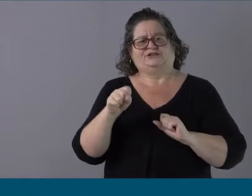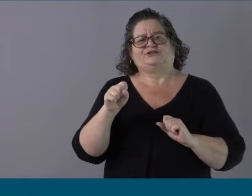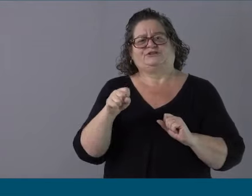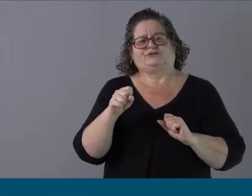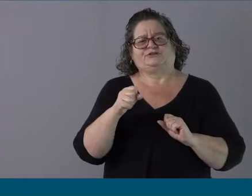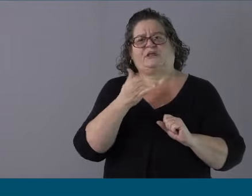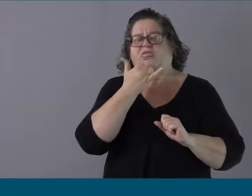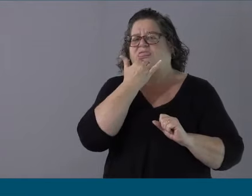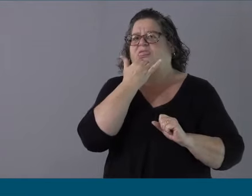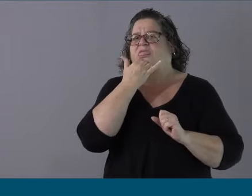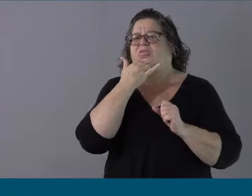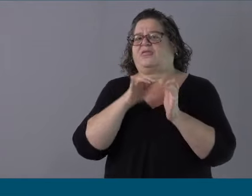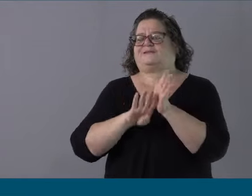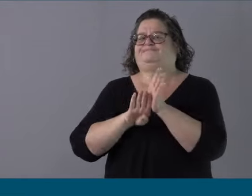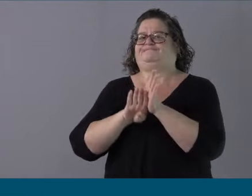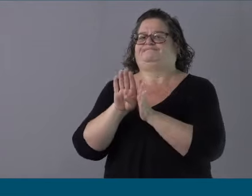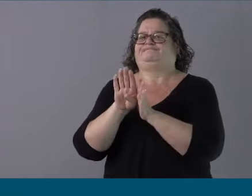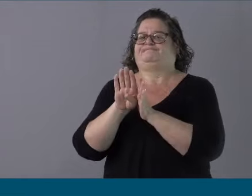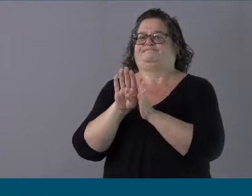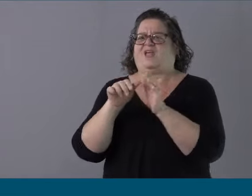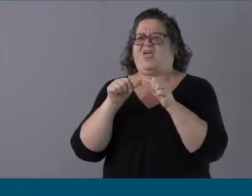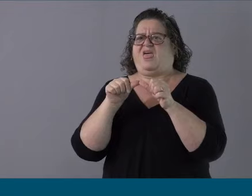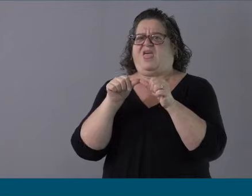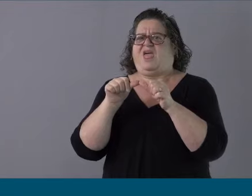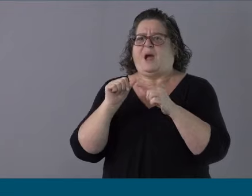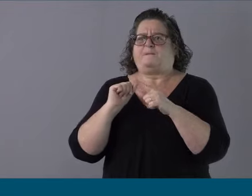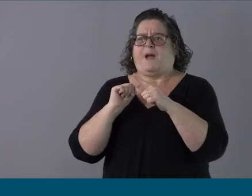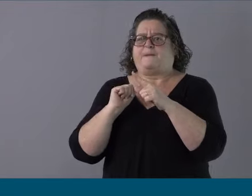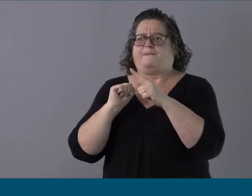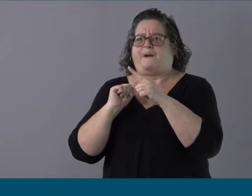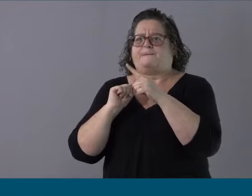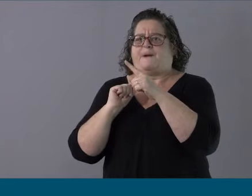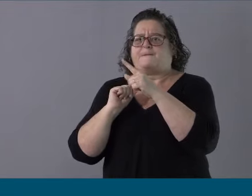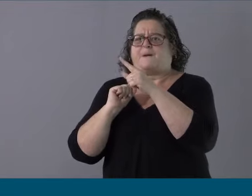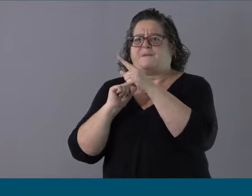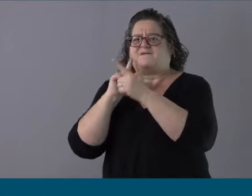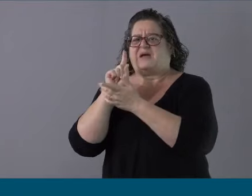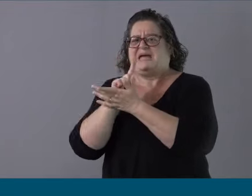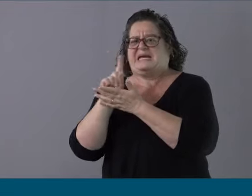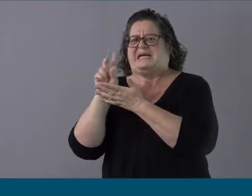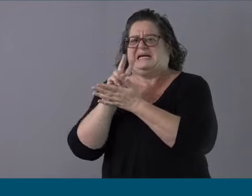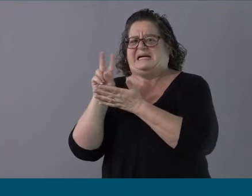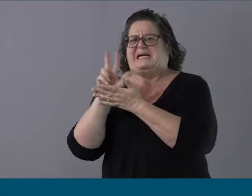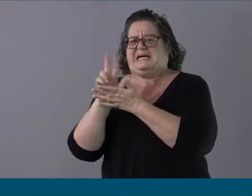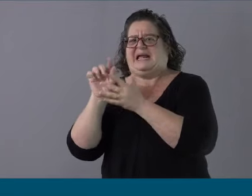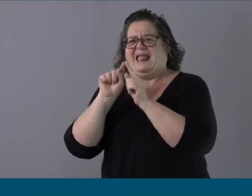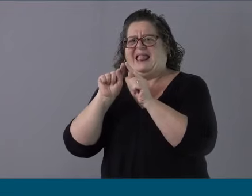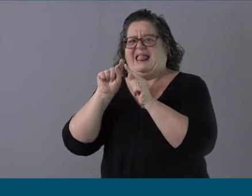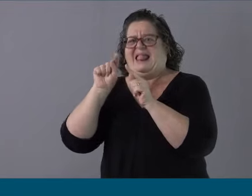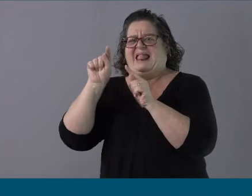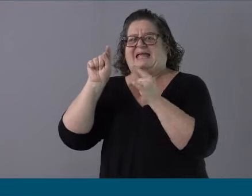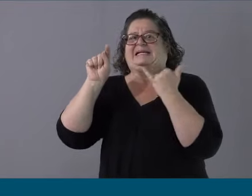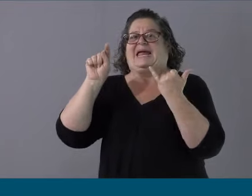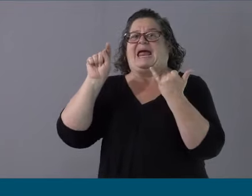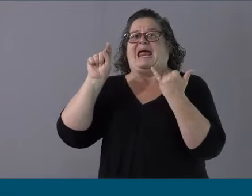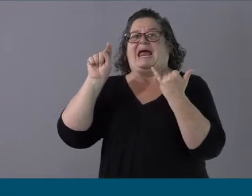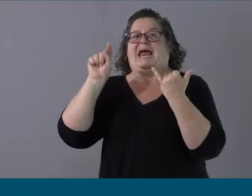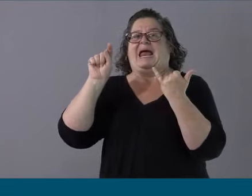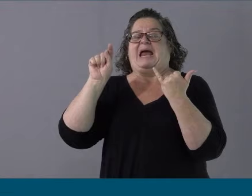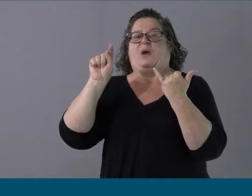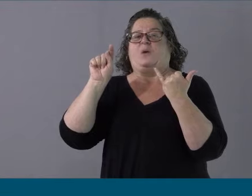wrong direction for several more weeks. Today, we see the first evidence of